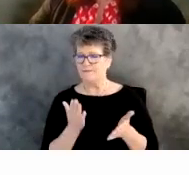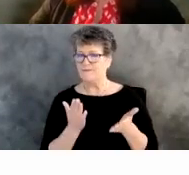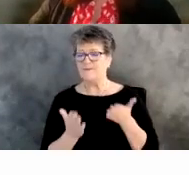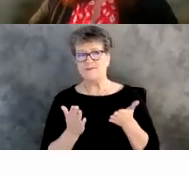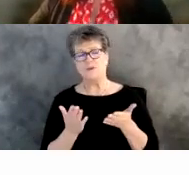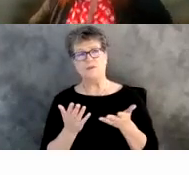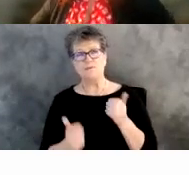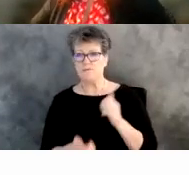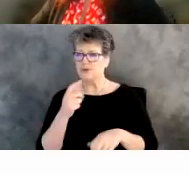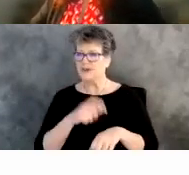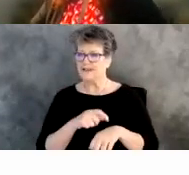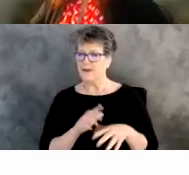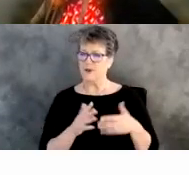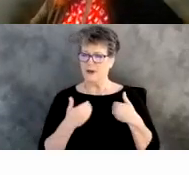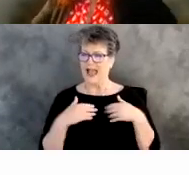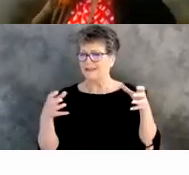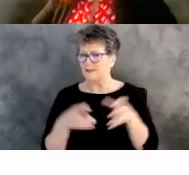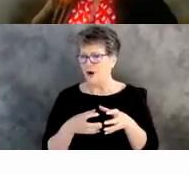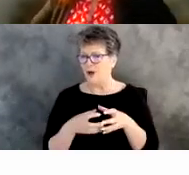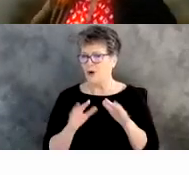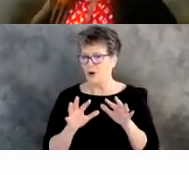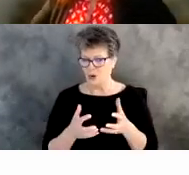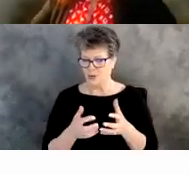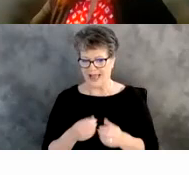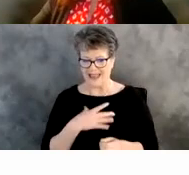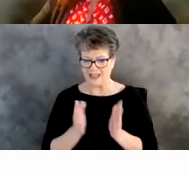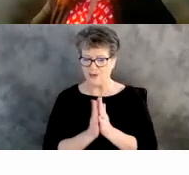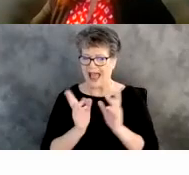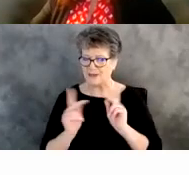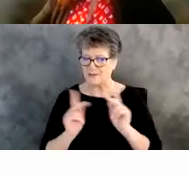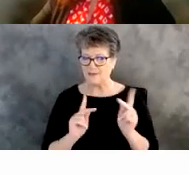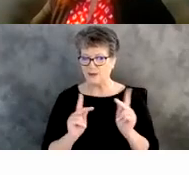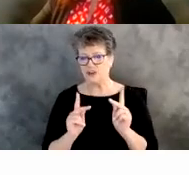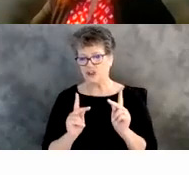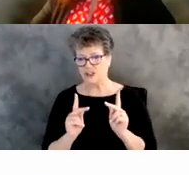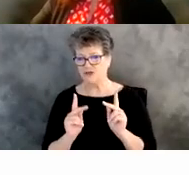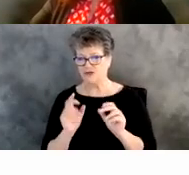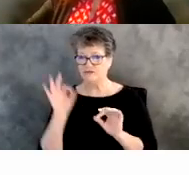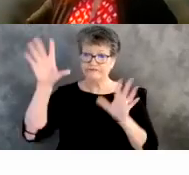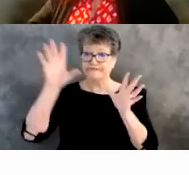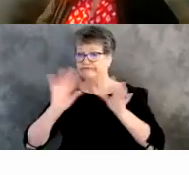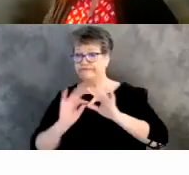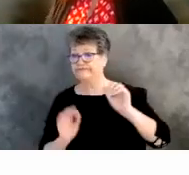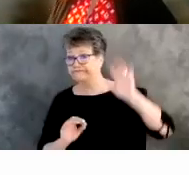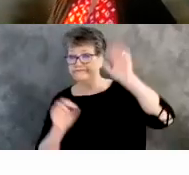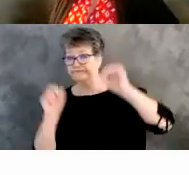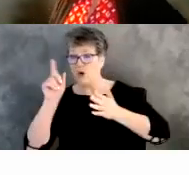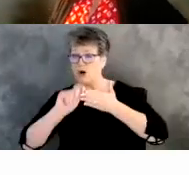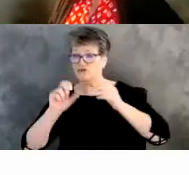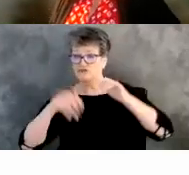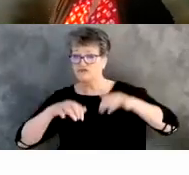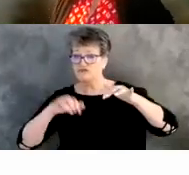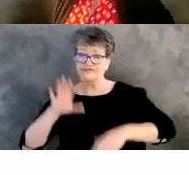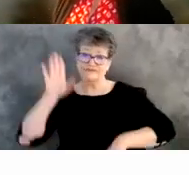when we have sort of a smaller group, I always like to ask people to sort of shout out or write out or raise